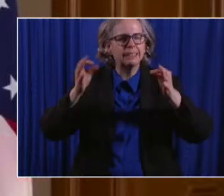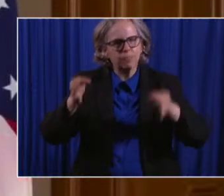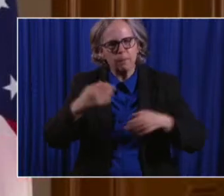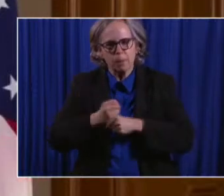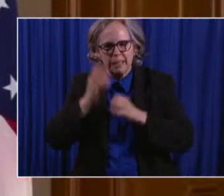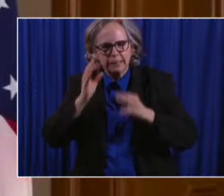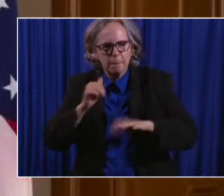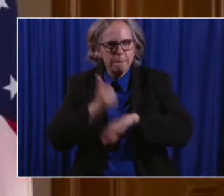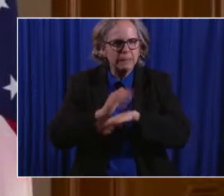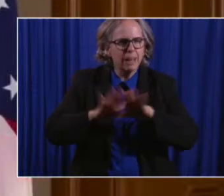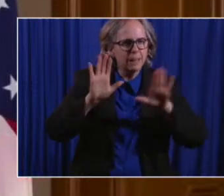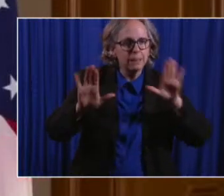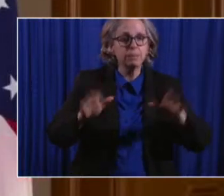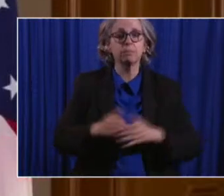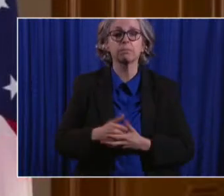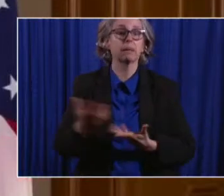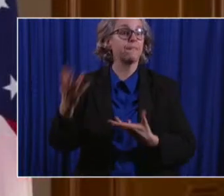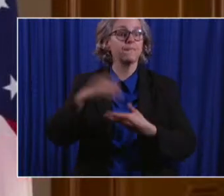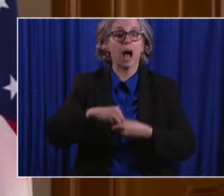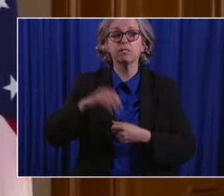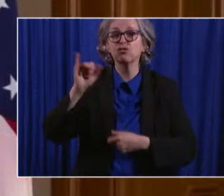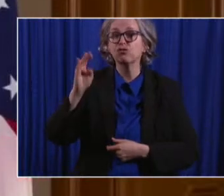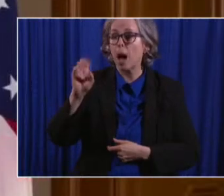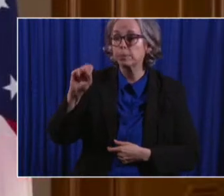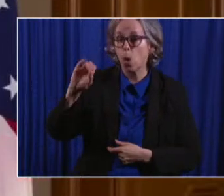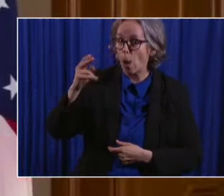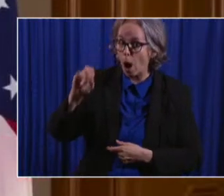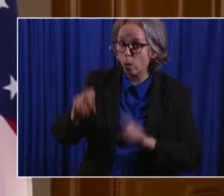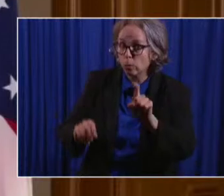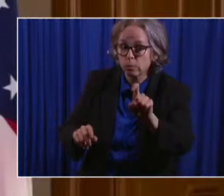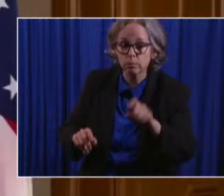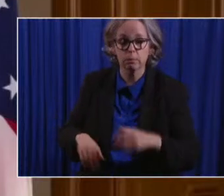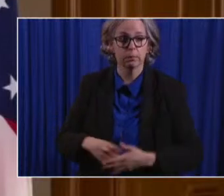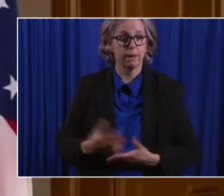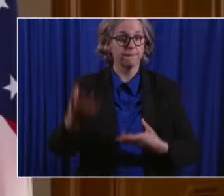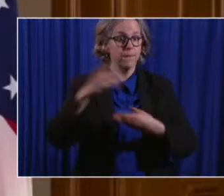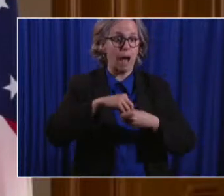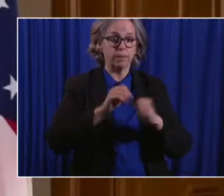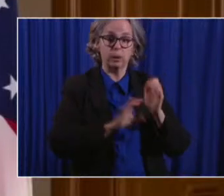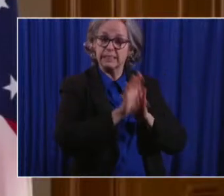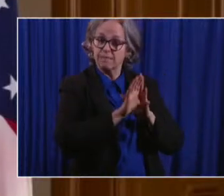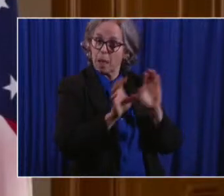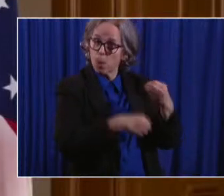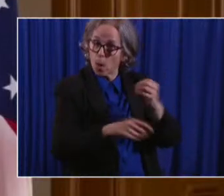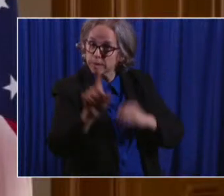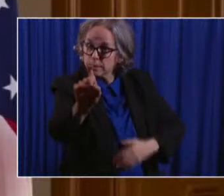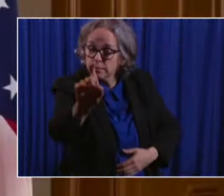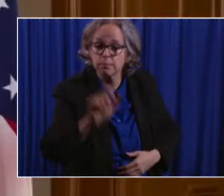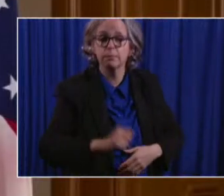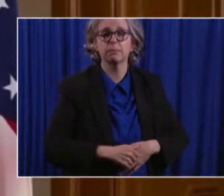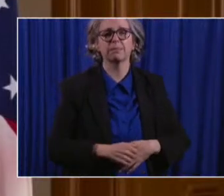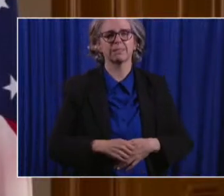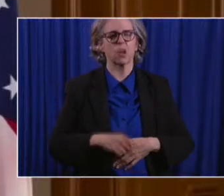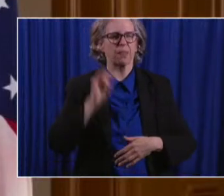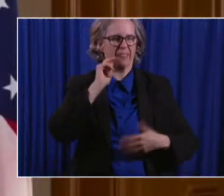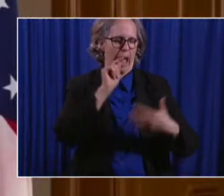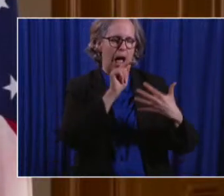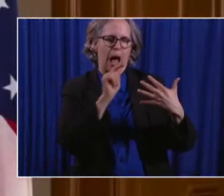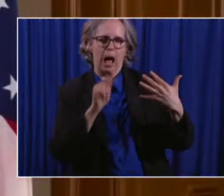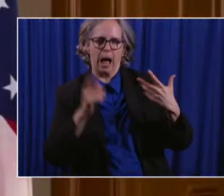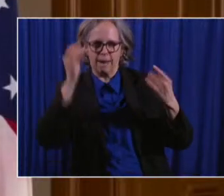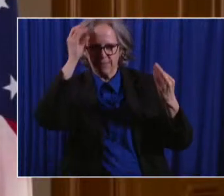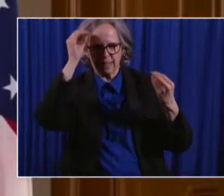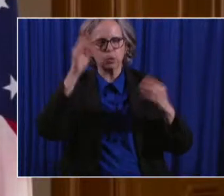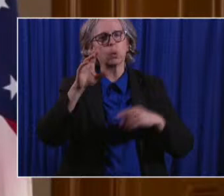Jobs Ohio. It also involves our development office. And again, it's a